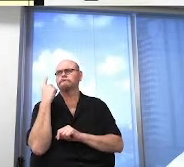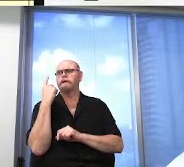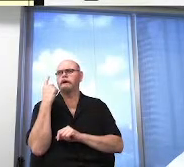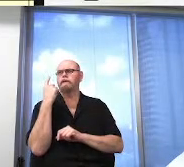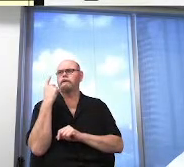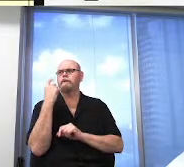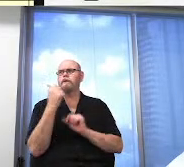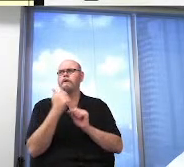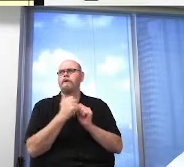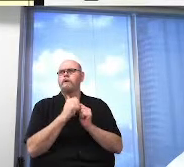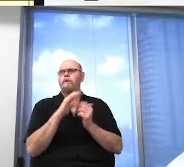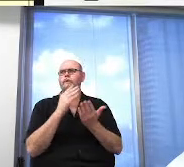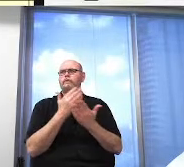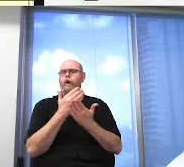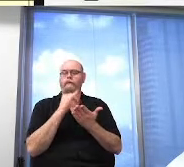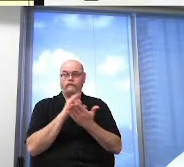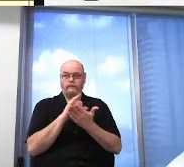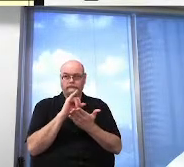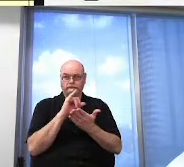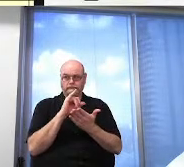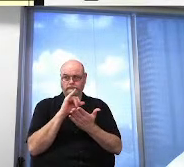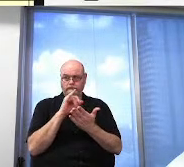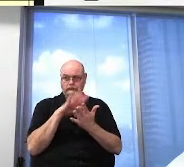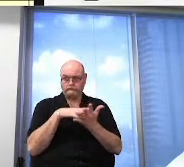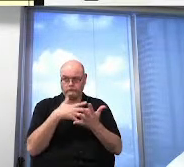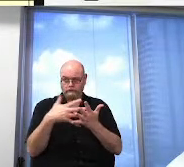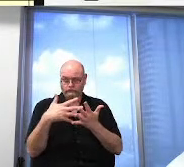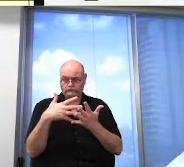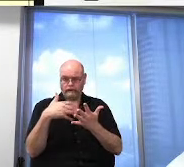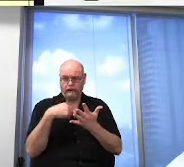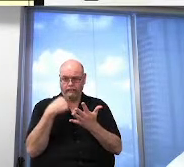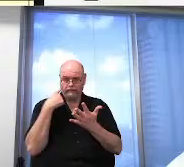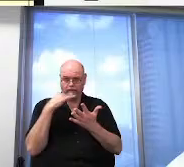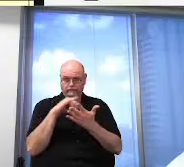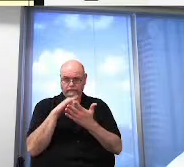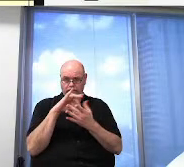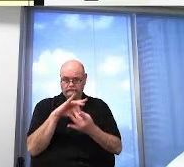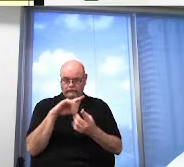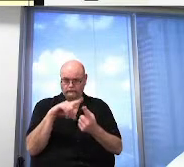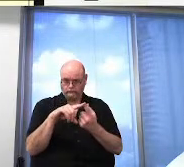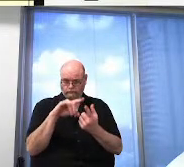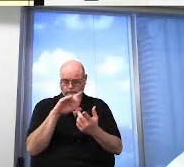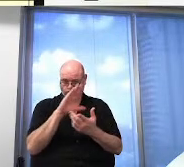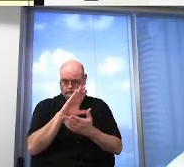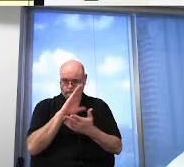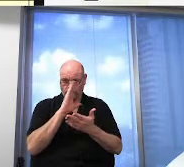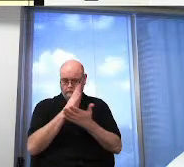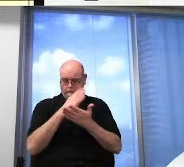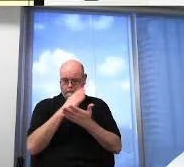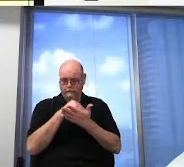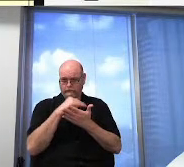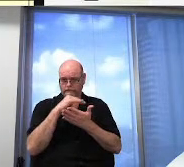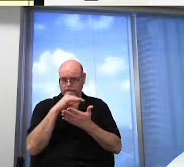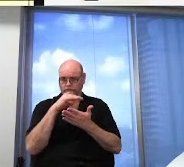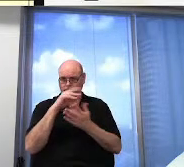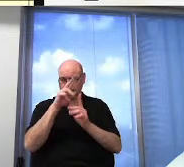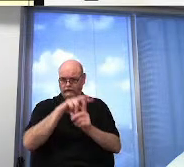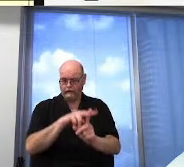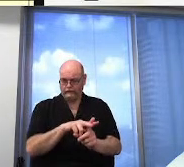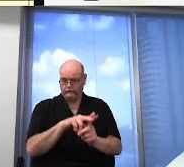is for all of in this particular spreadsheet, which I think ties to the budget filing, if you